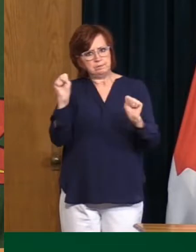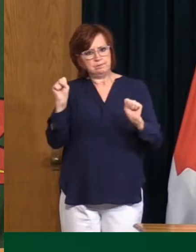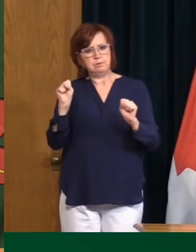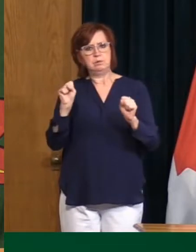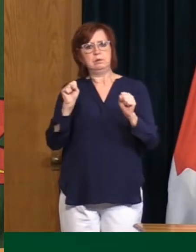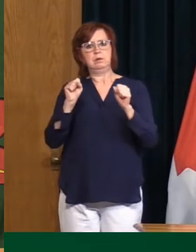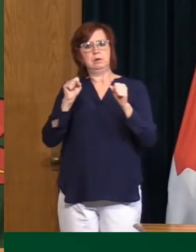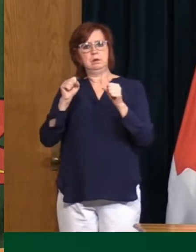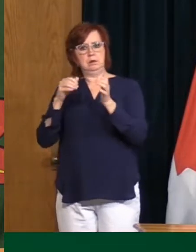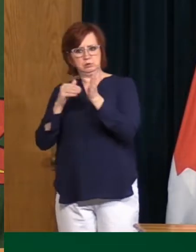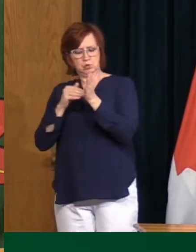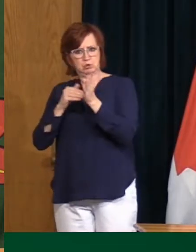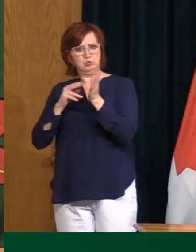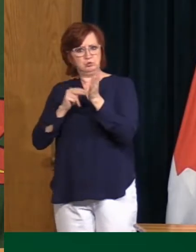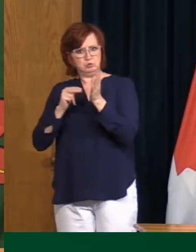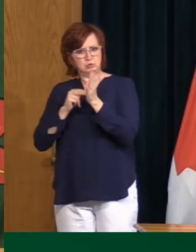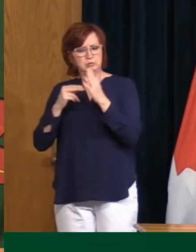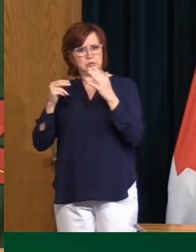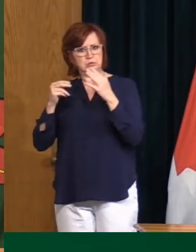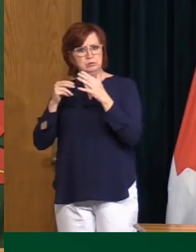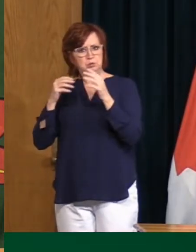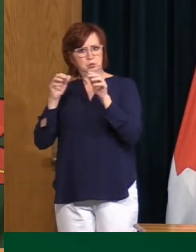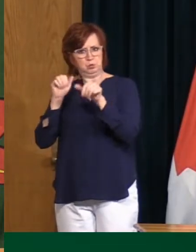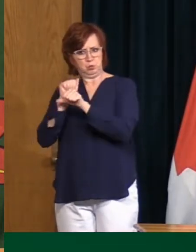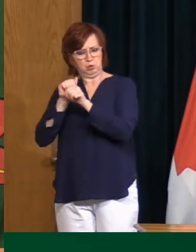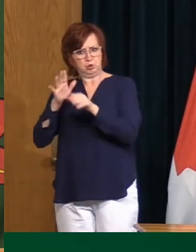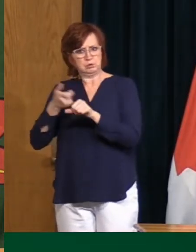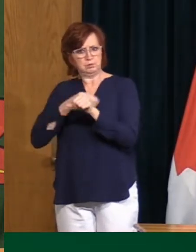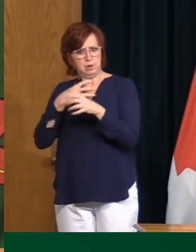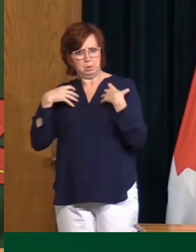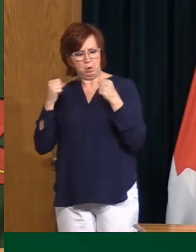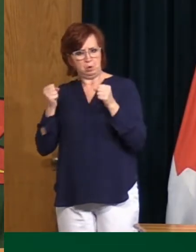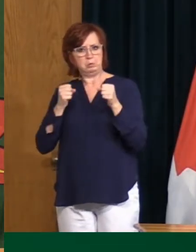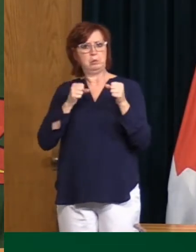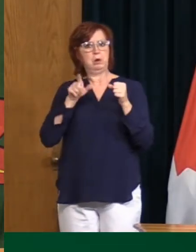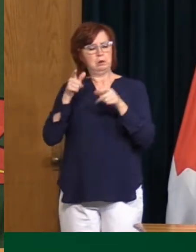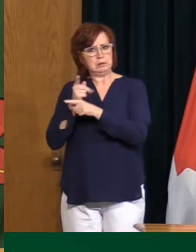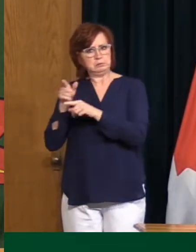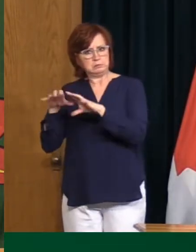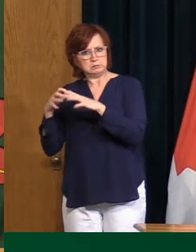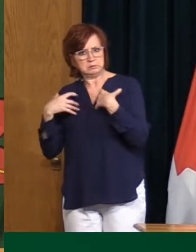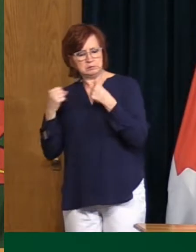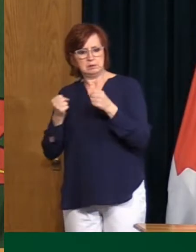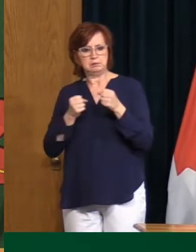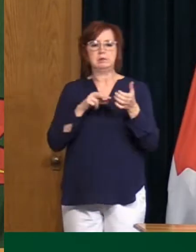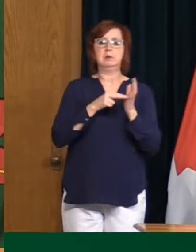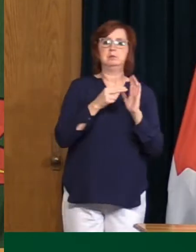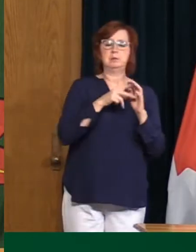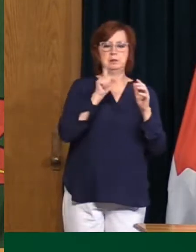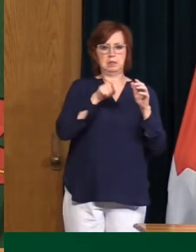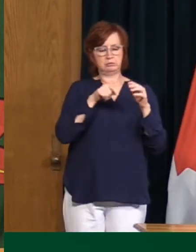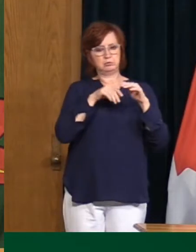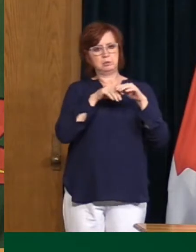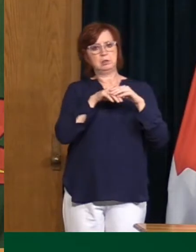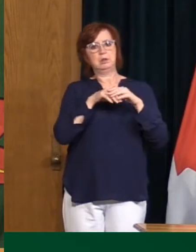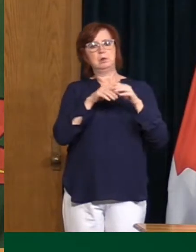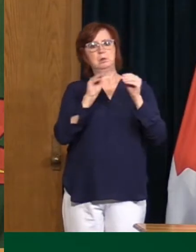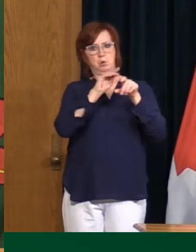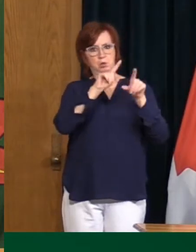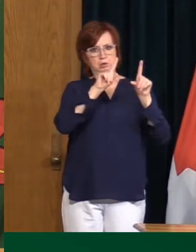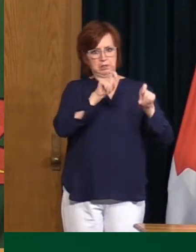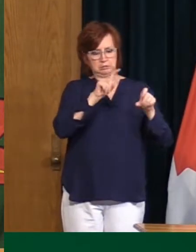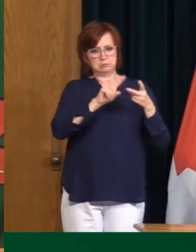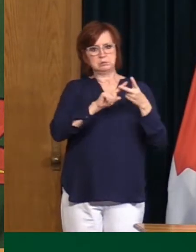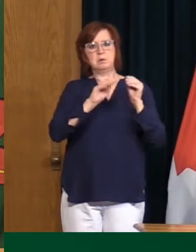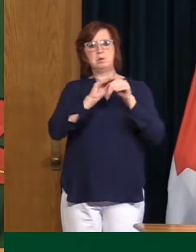facilities seeking services. This includes increasing screening practices, and a minimum number of people in our clinic spaces,